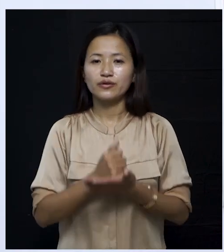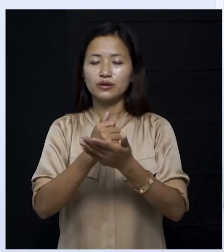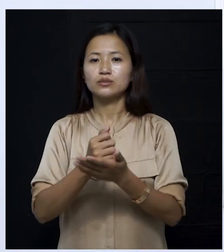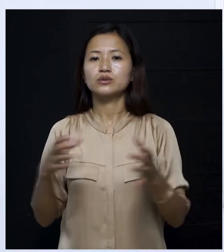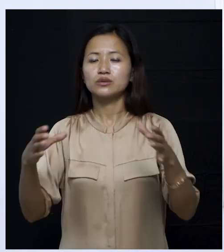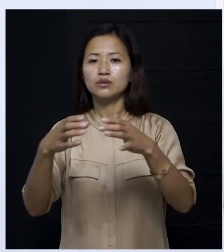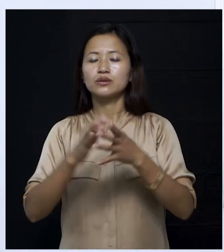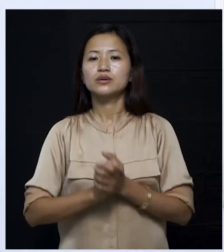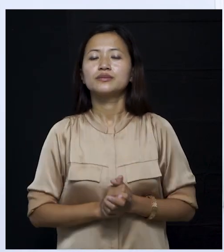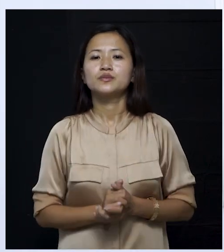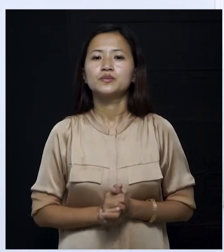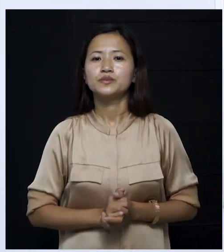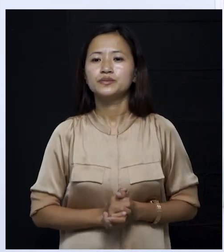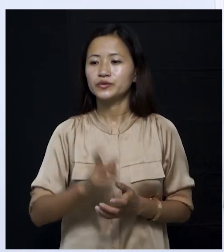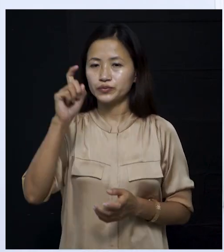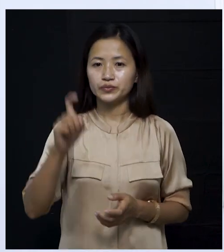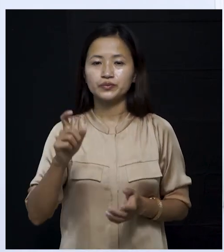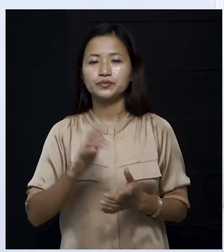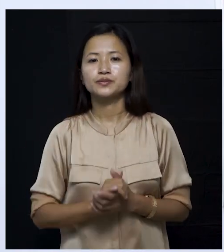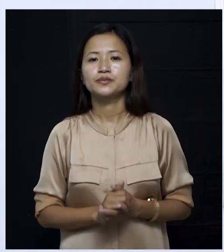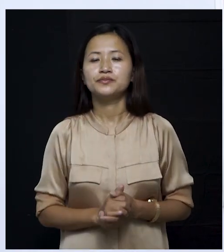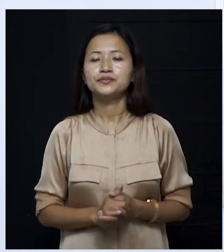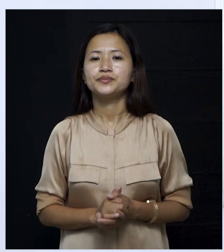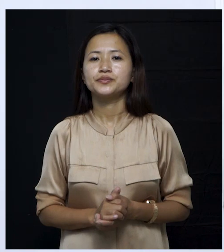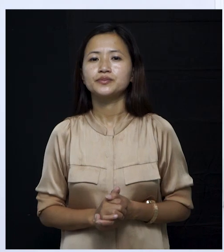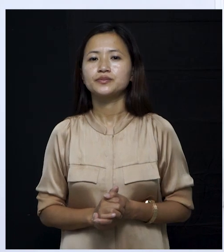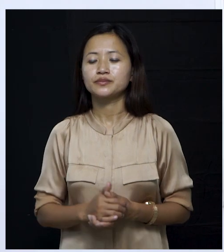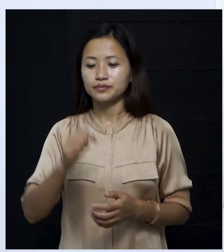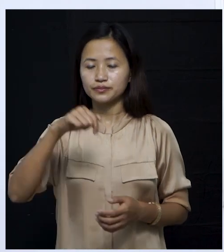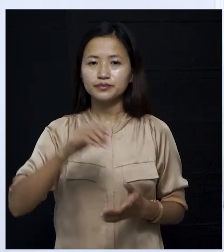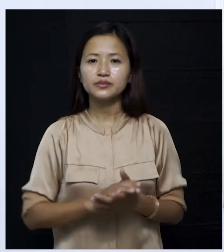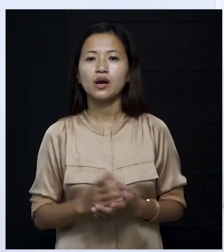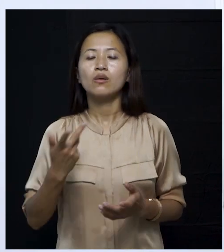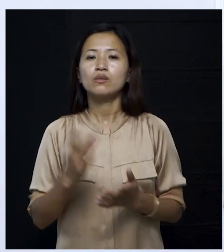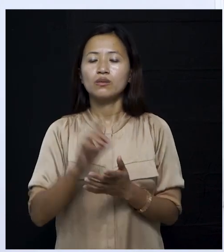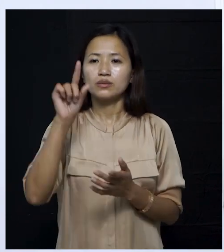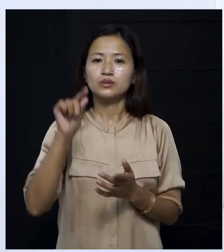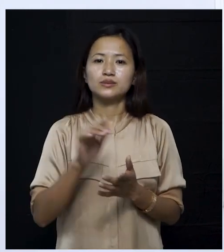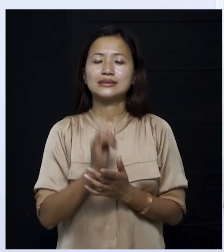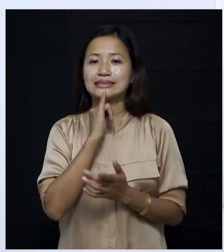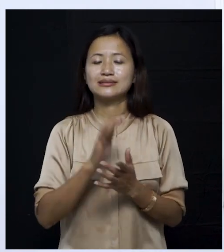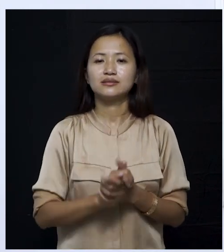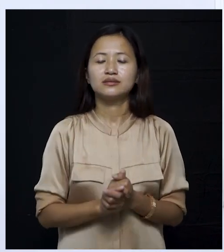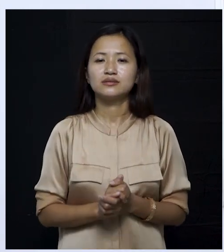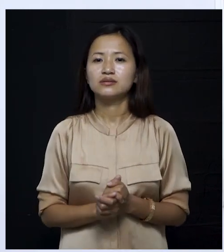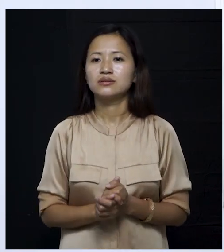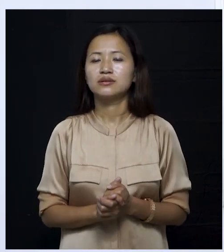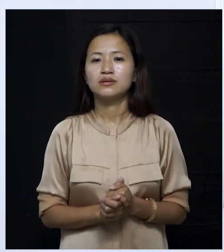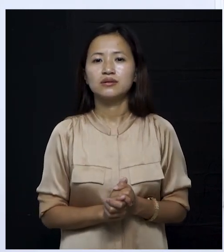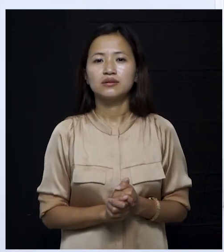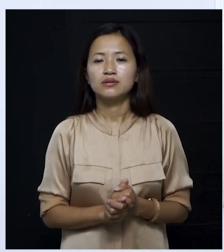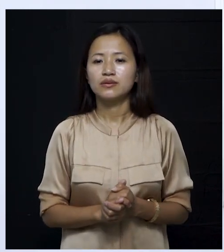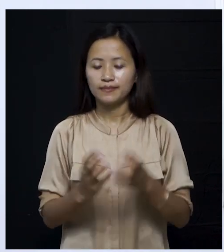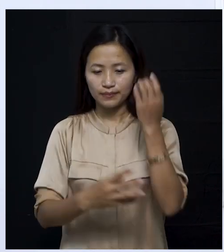the poor, that is for the needy, those who need it. Okay, and here, okay, what they will do is, here